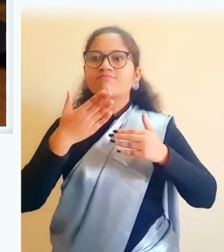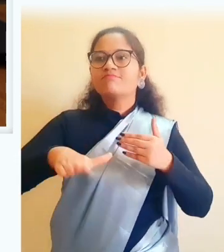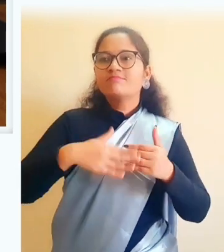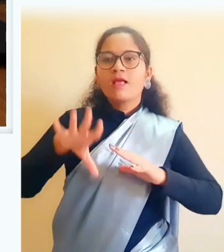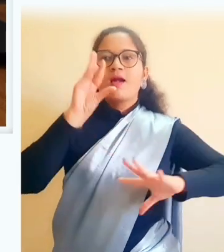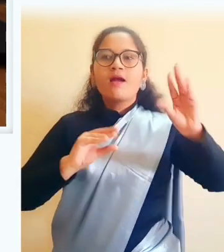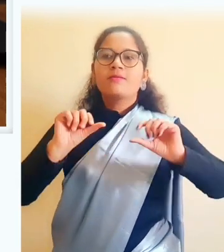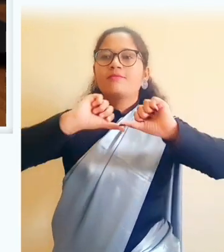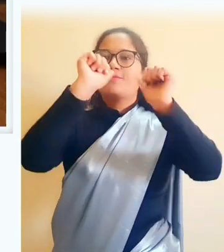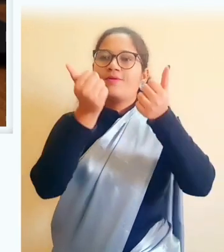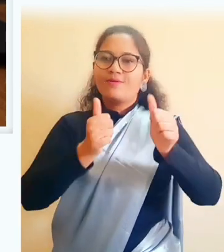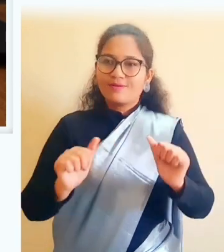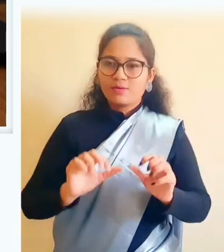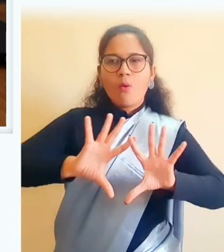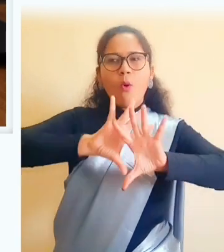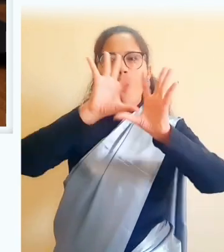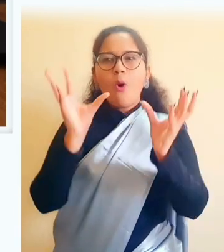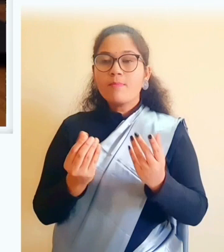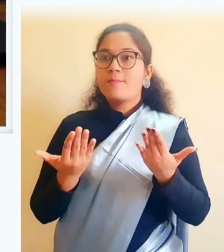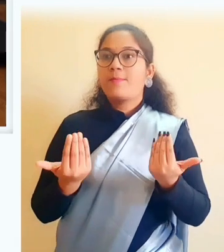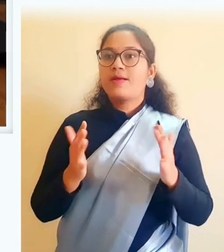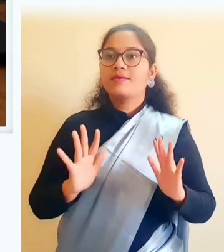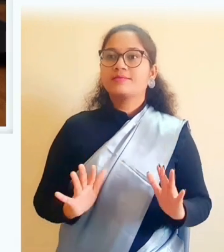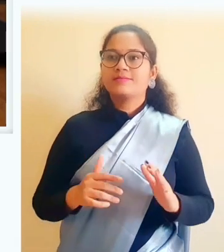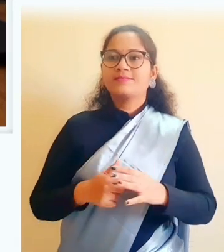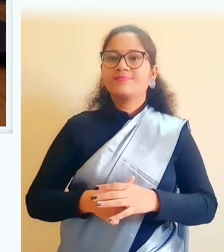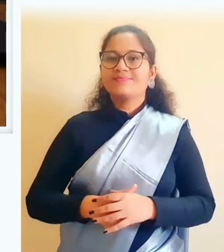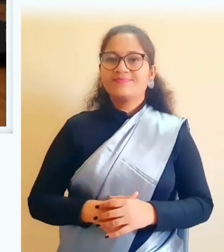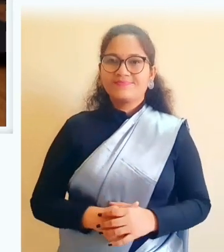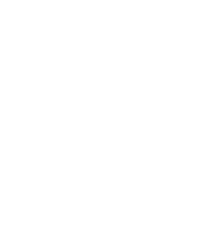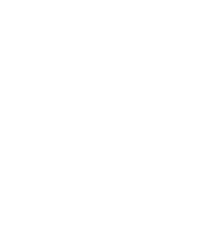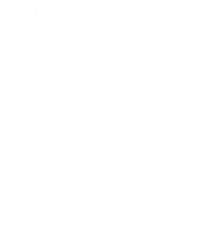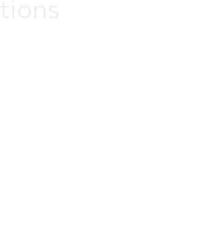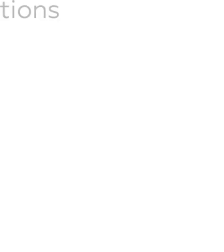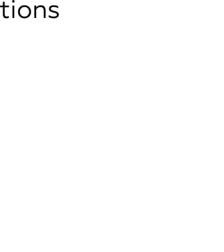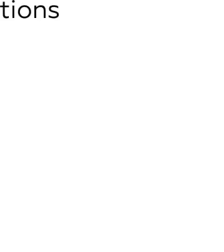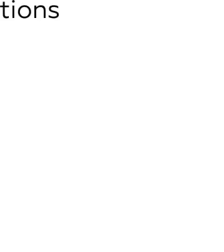to be inspired by the form of the pyramid and all its possible meanings.